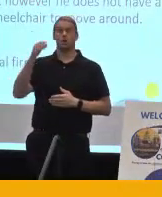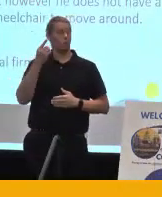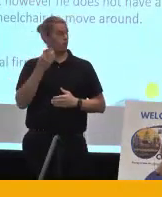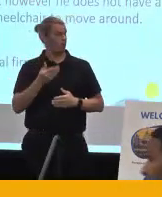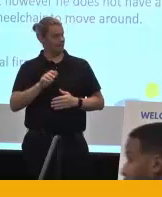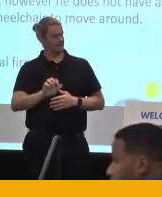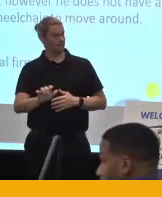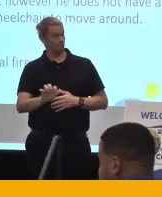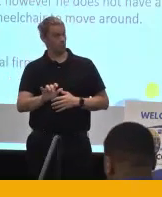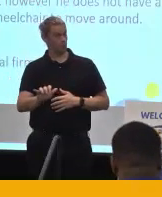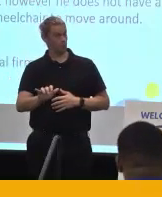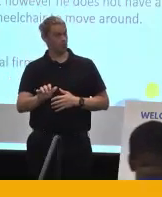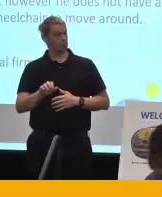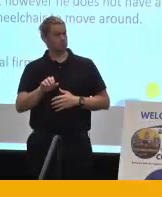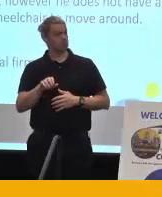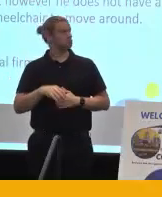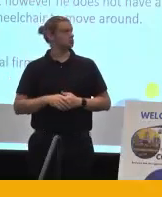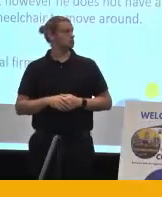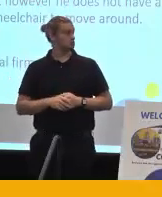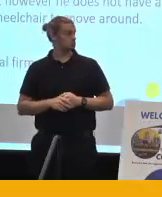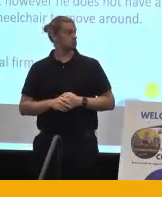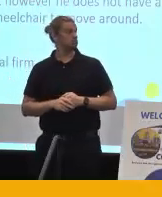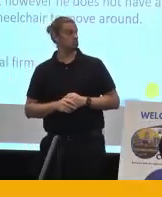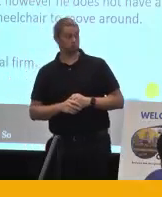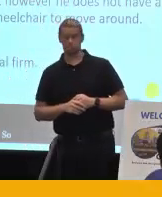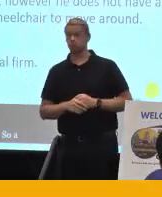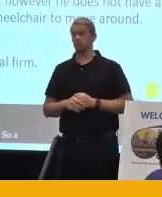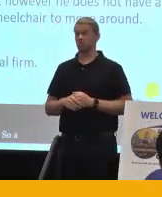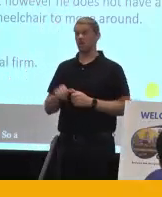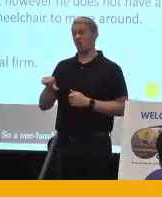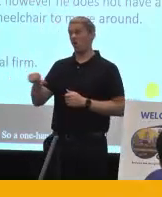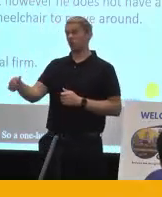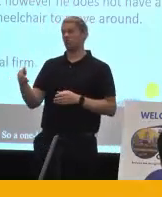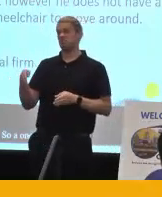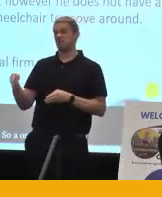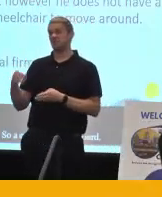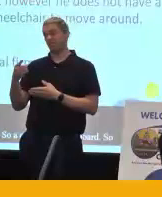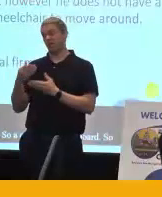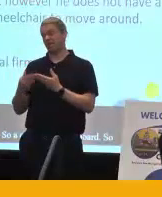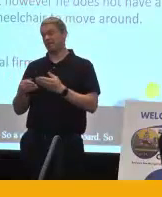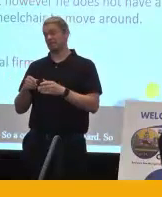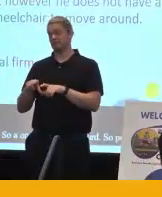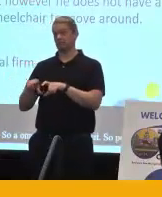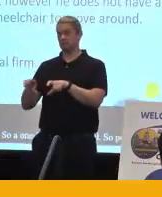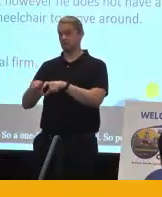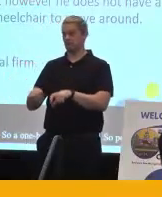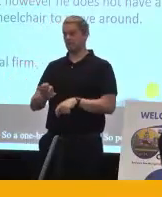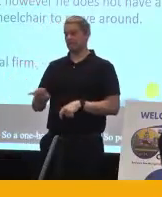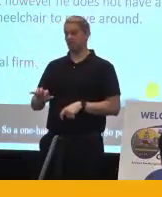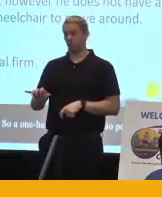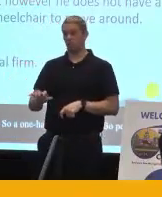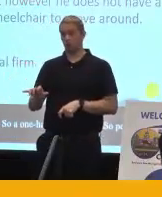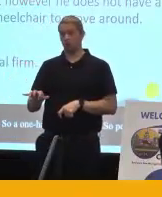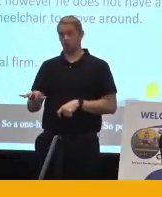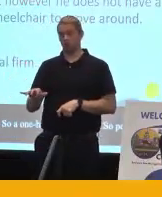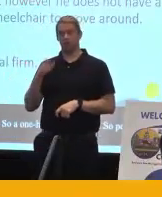So like a one-handed keyboard. So potentially looking at an alternate method, like a one-handed keyboard or something else to help him with the